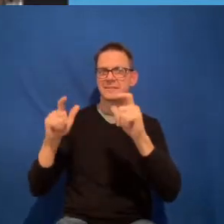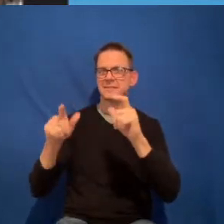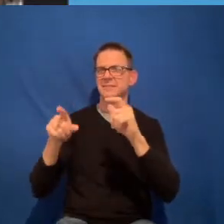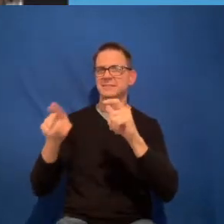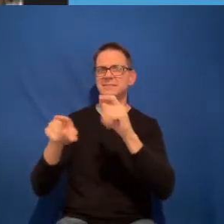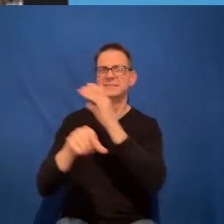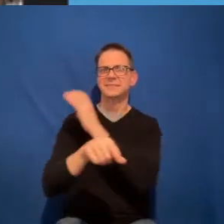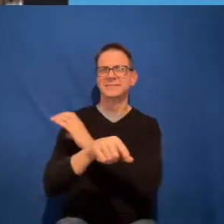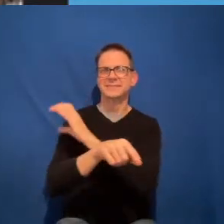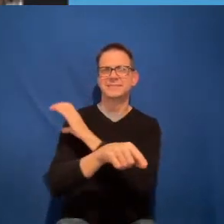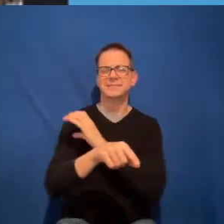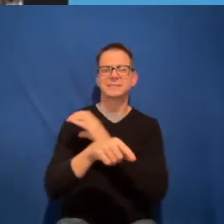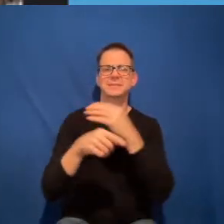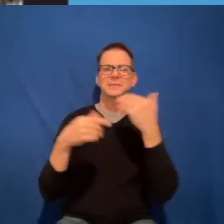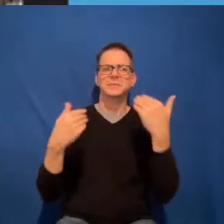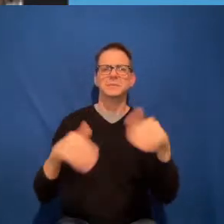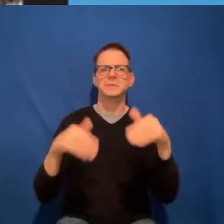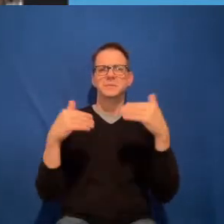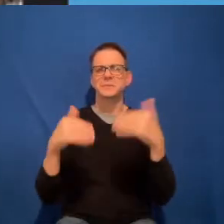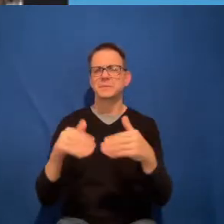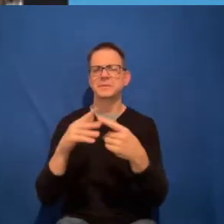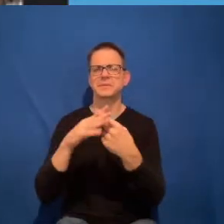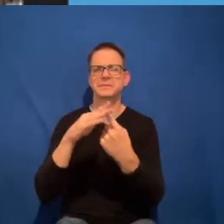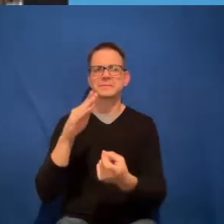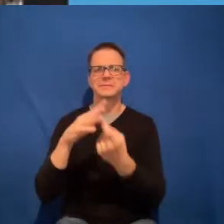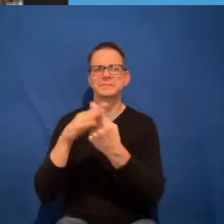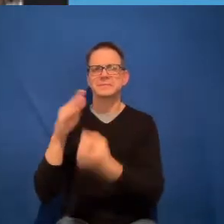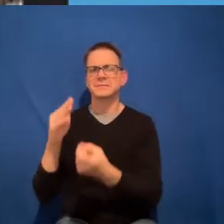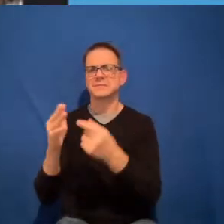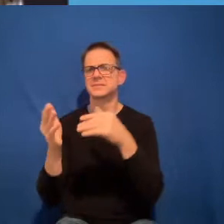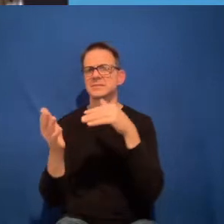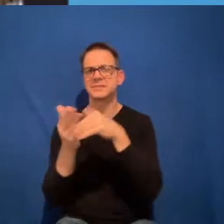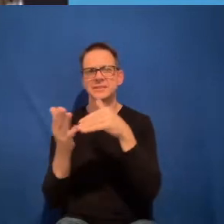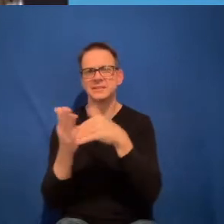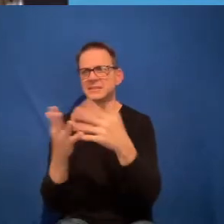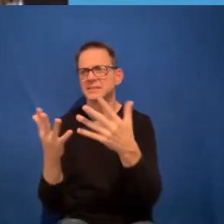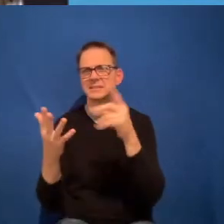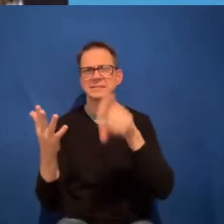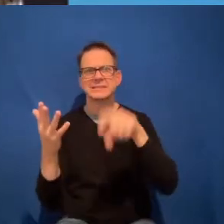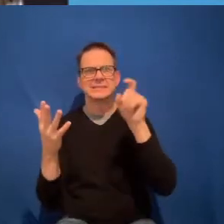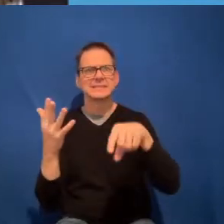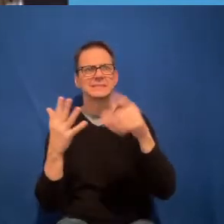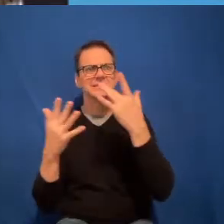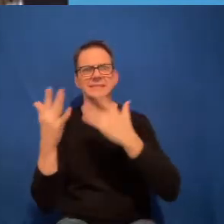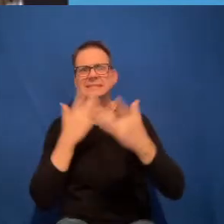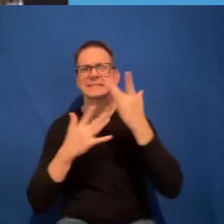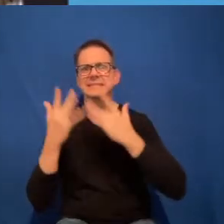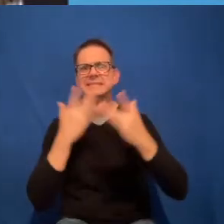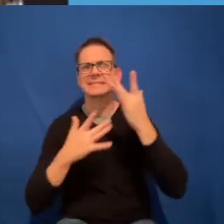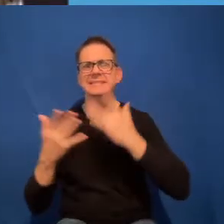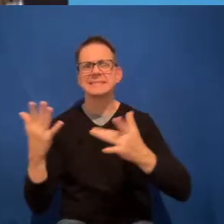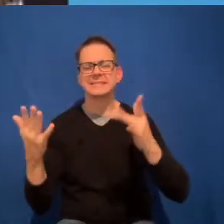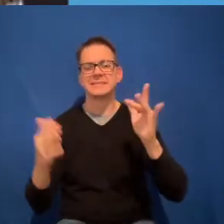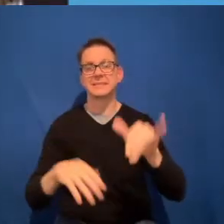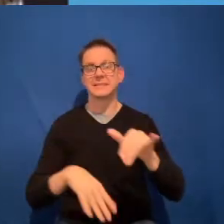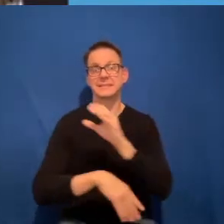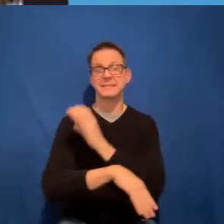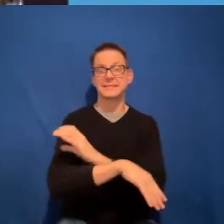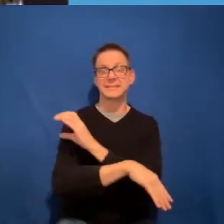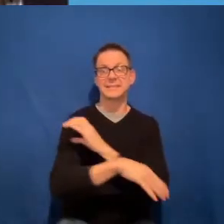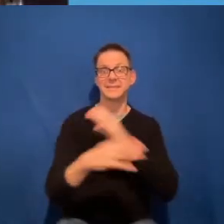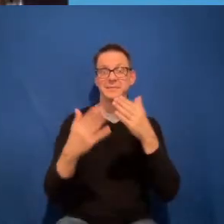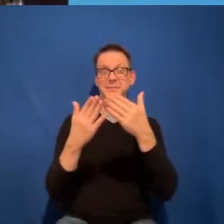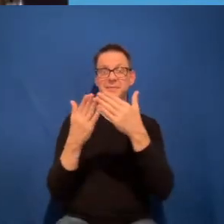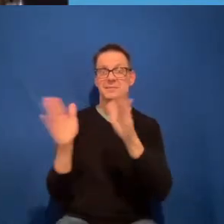clinics are missing so many doctors, not even looking at the private section of things